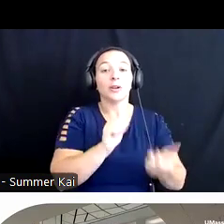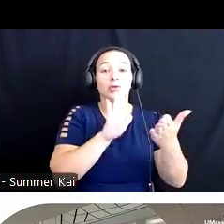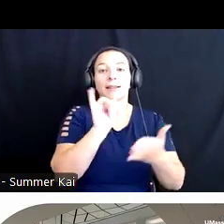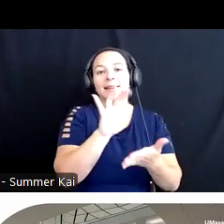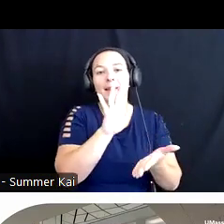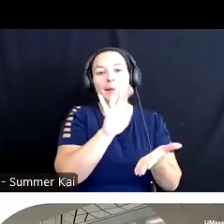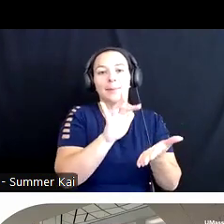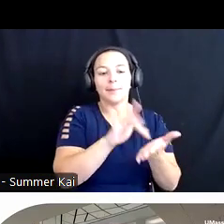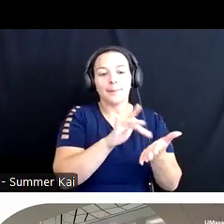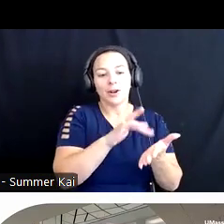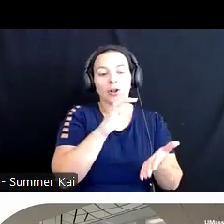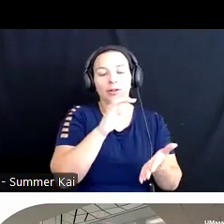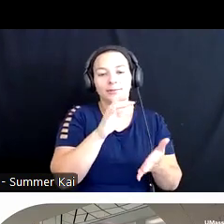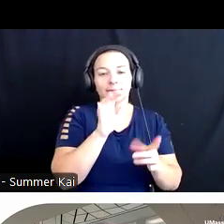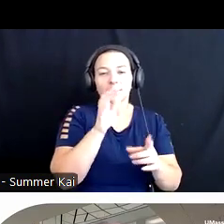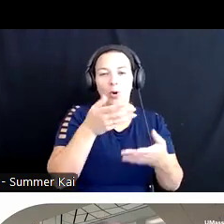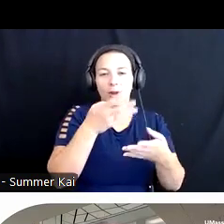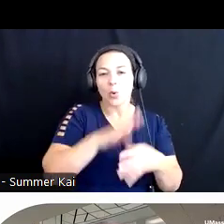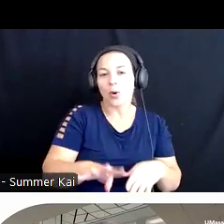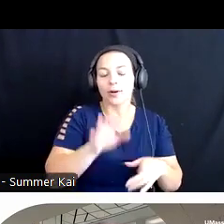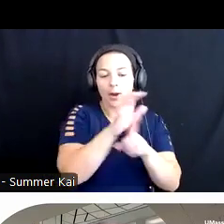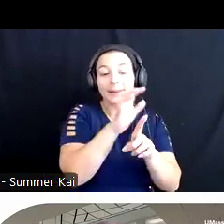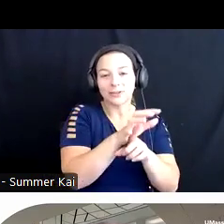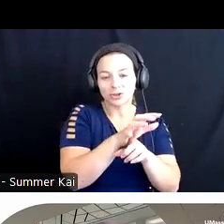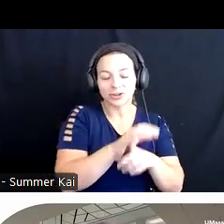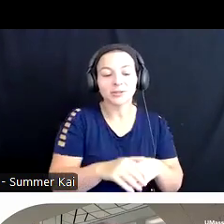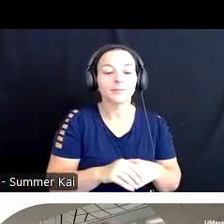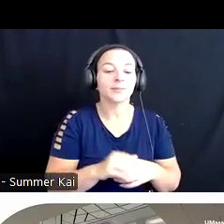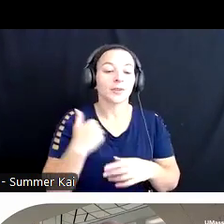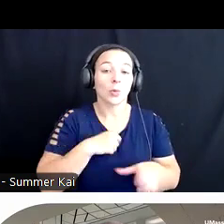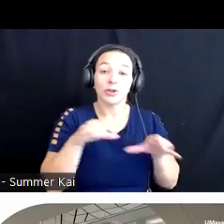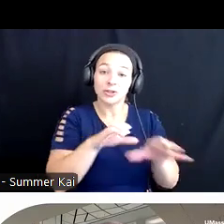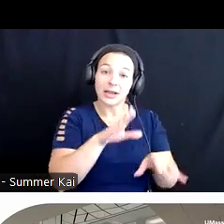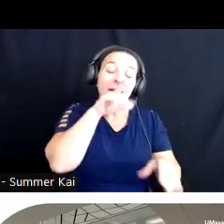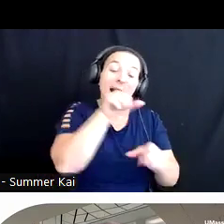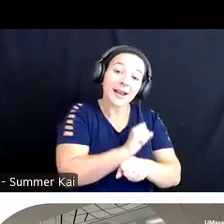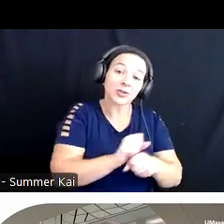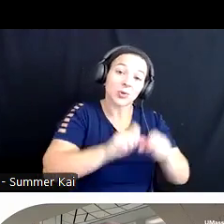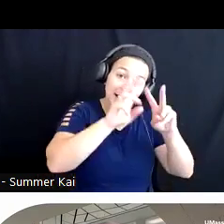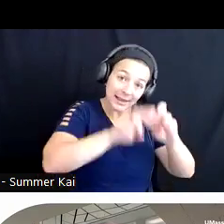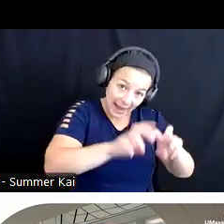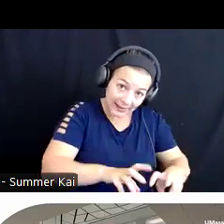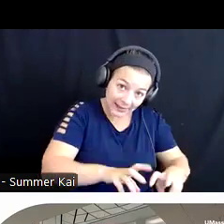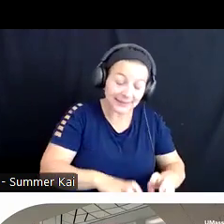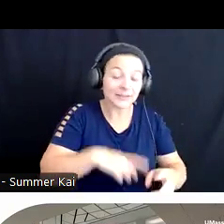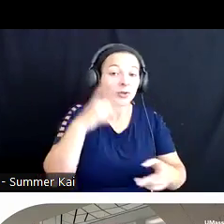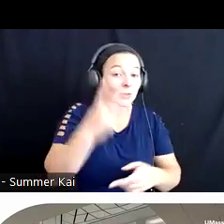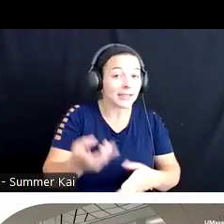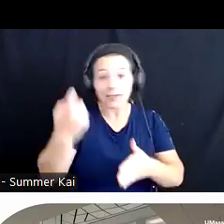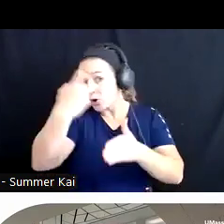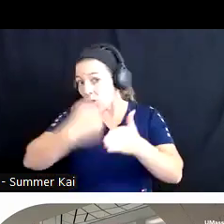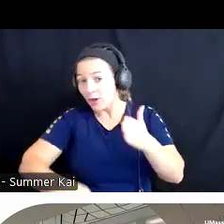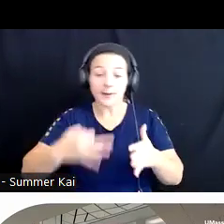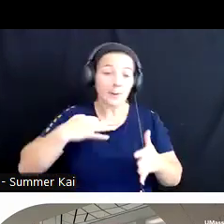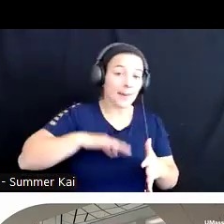we're speccing out model particulars as well as conducting actuarial analysis to look at both the costs and benefits